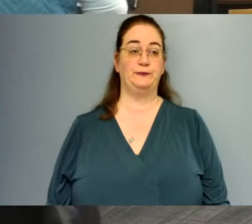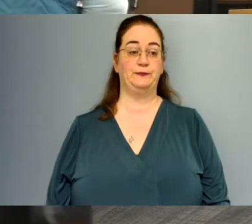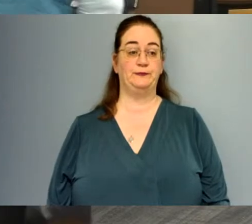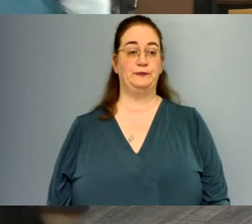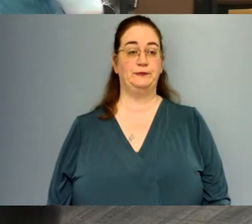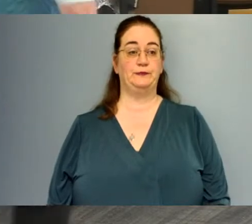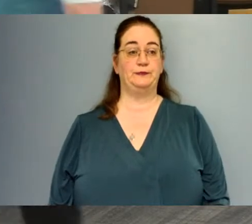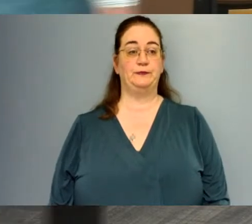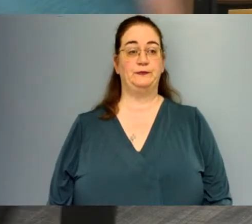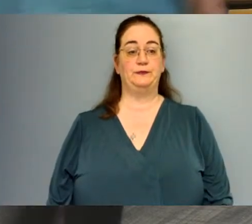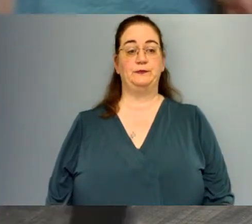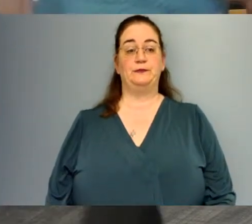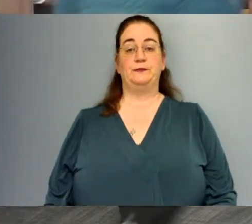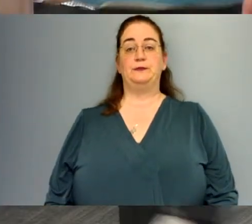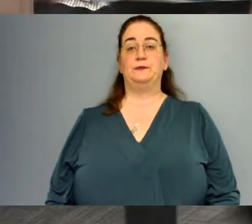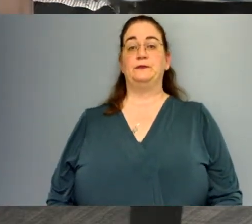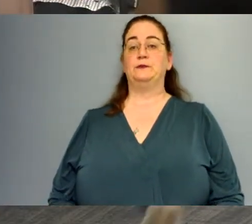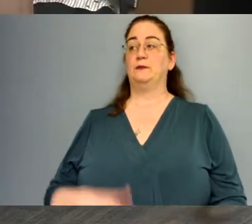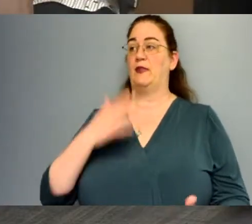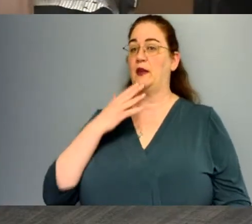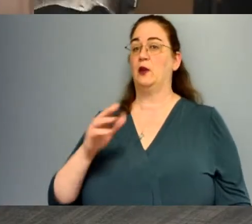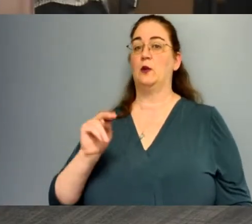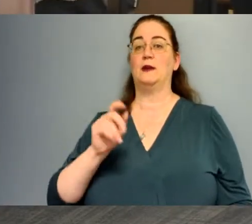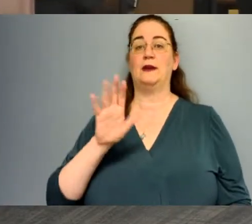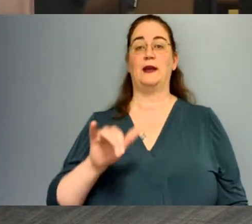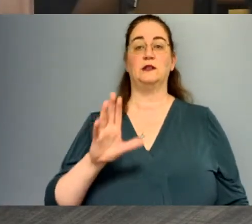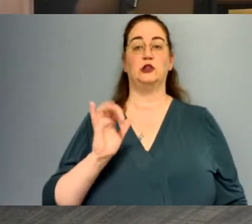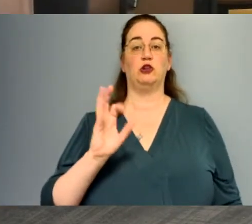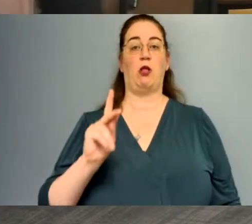you. Nancy Sherlock.